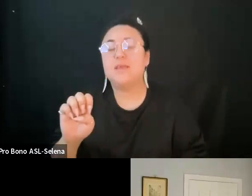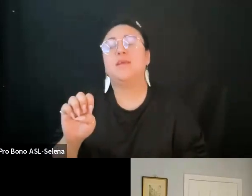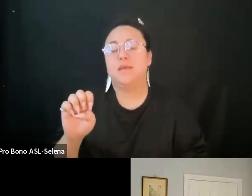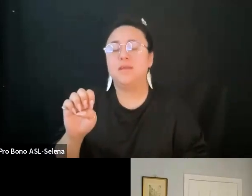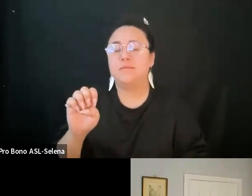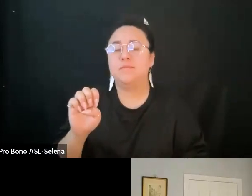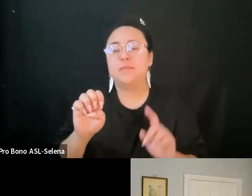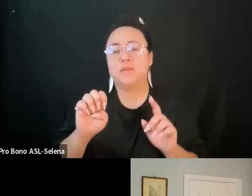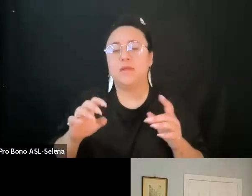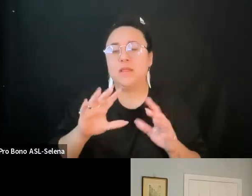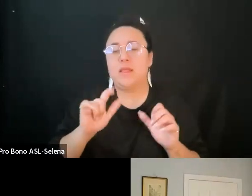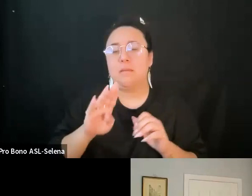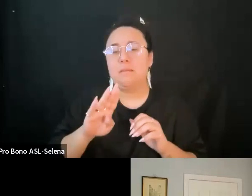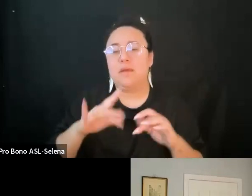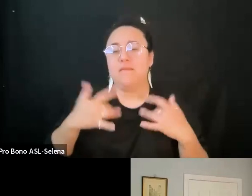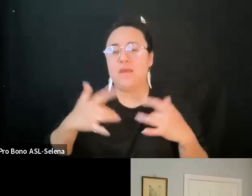And